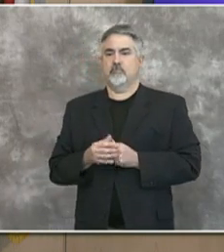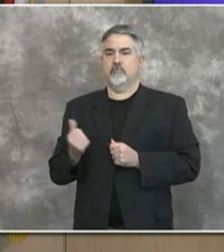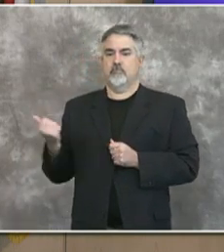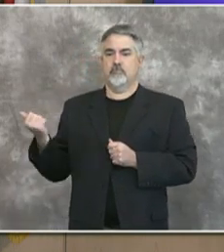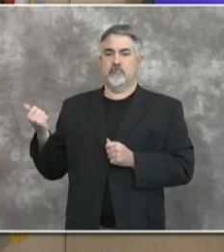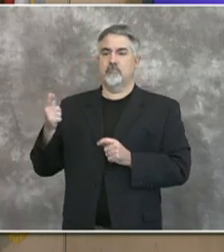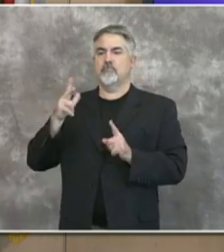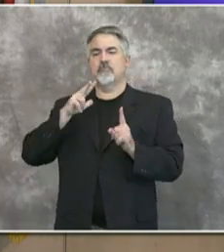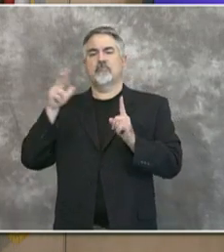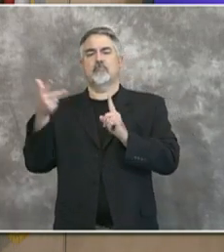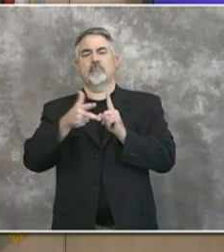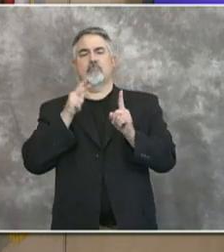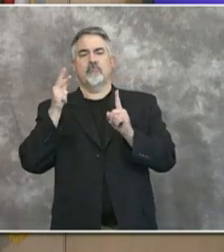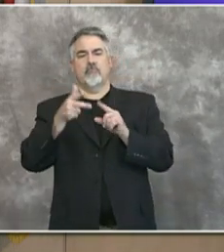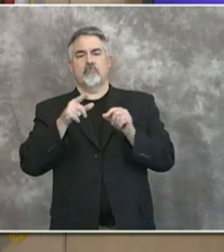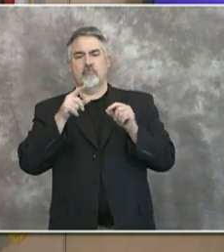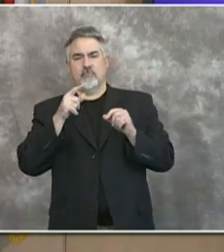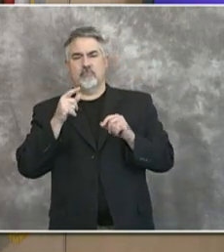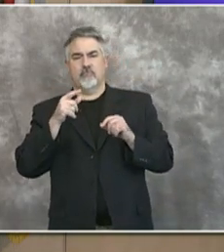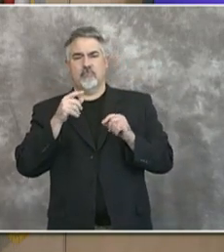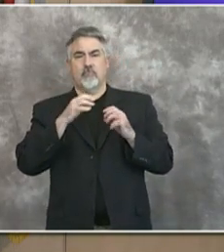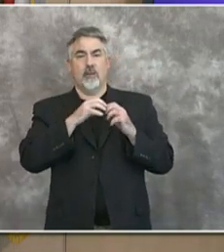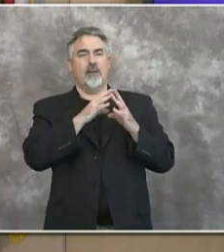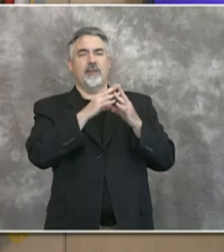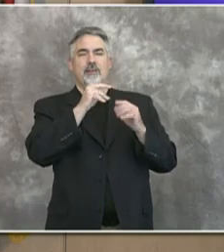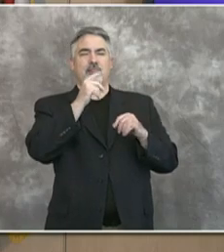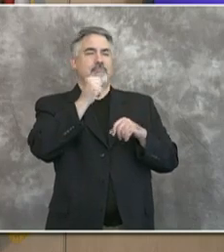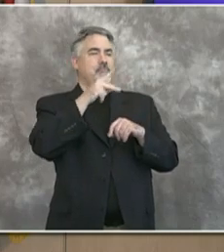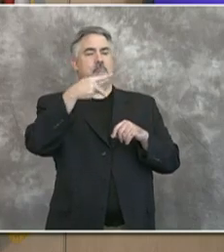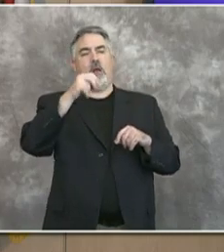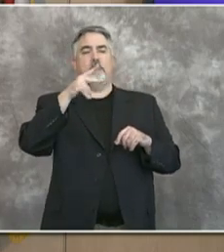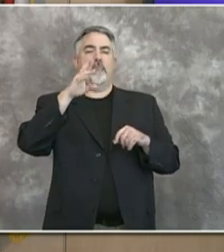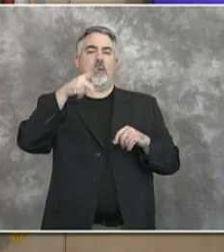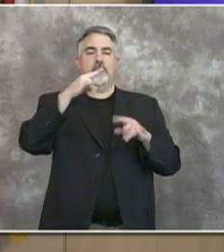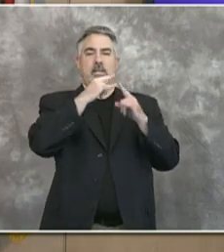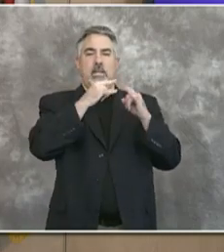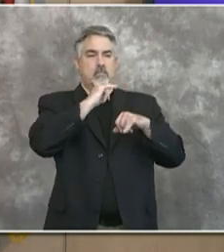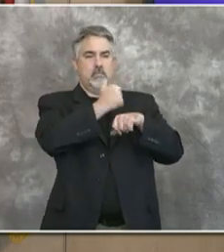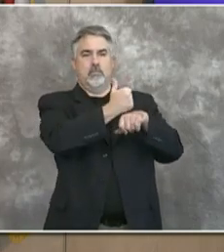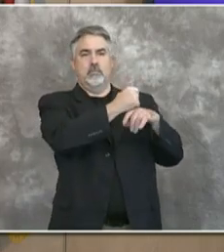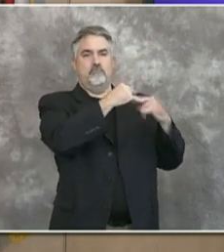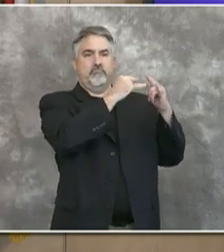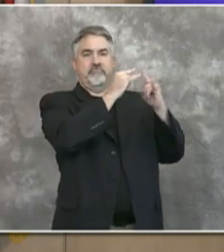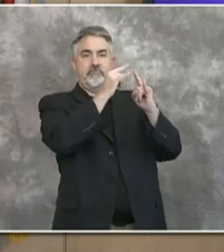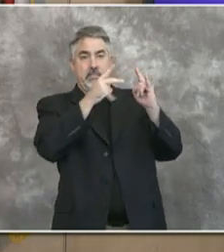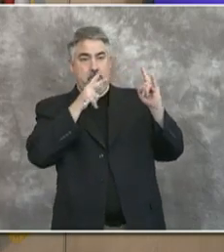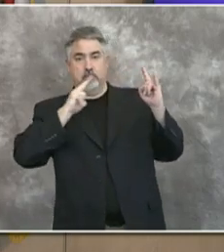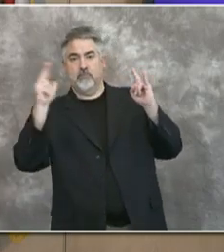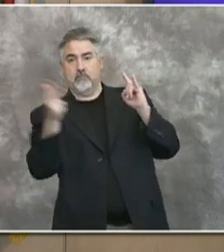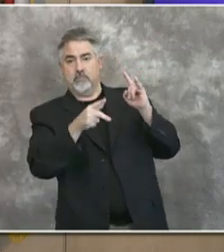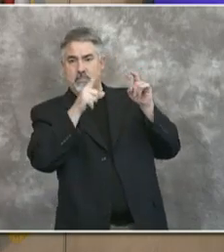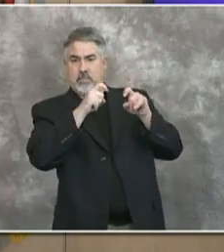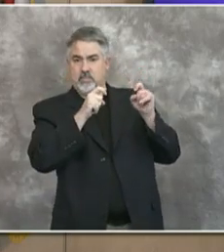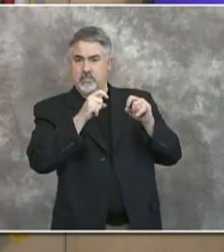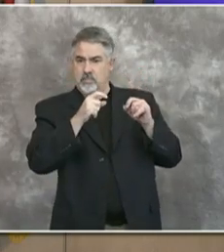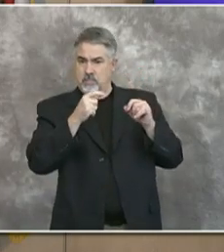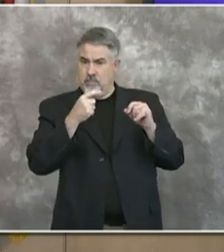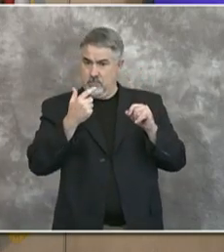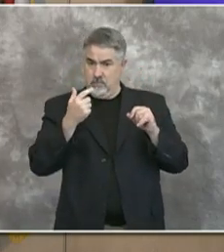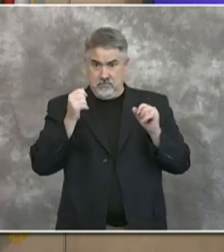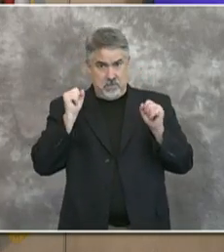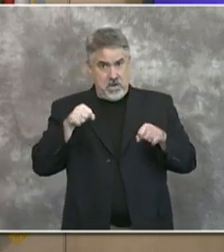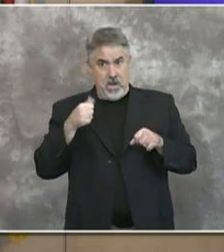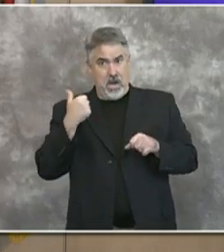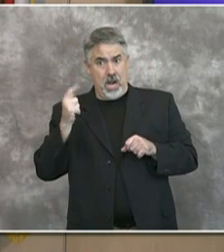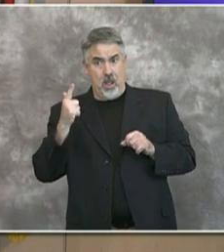pop-up testing sites. On those, is that testing available potentially for anyone, or do you need to have a doctor's